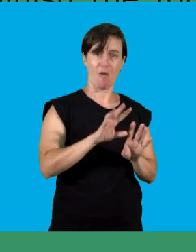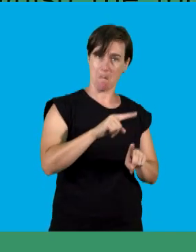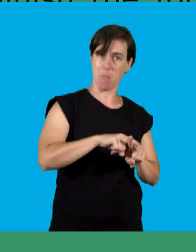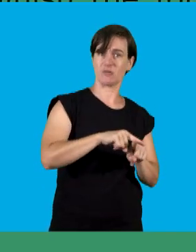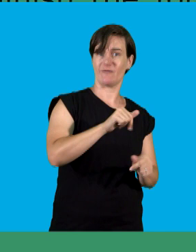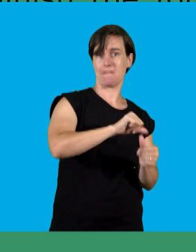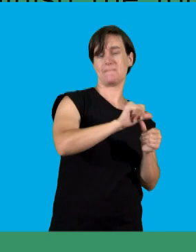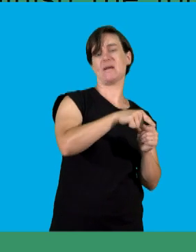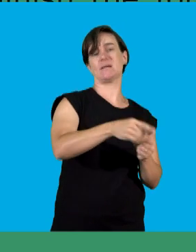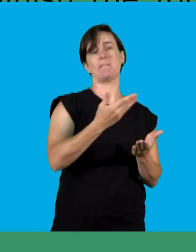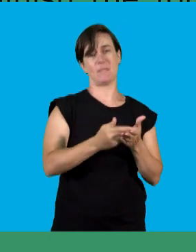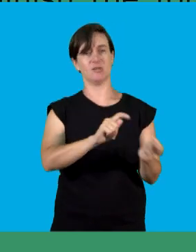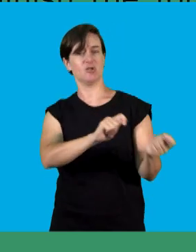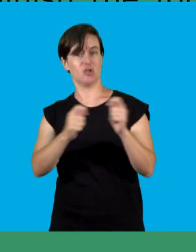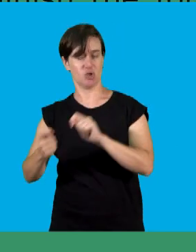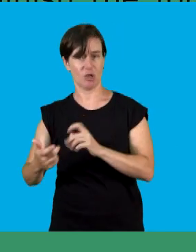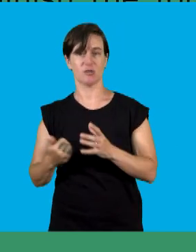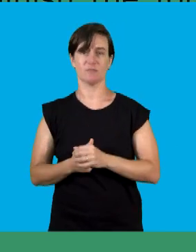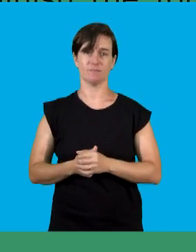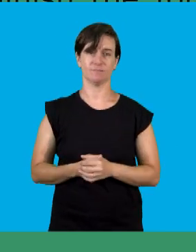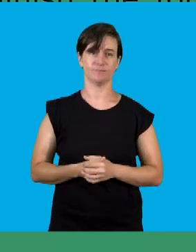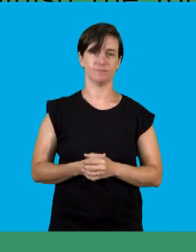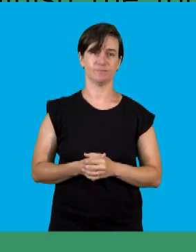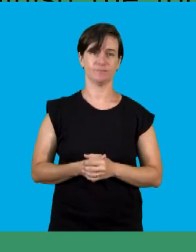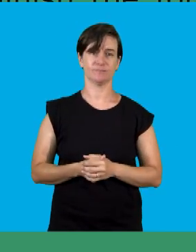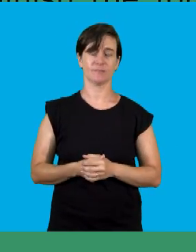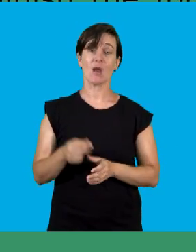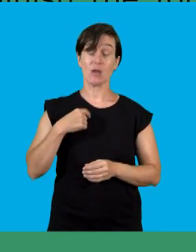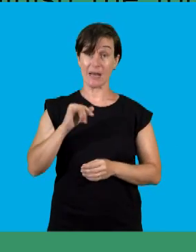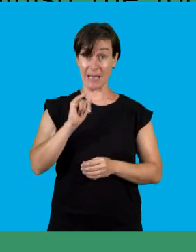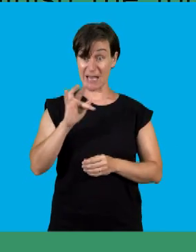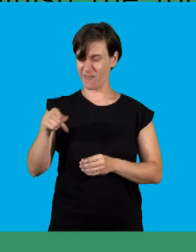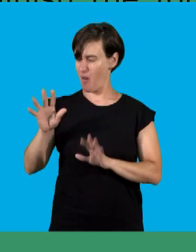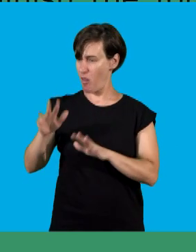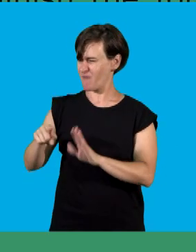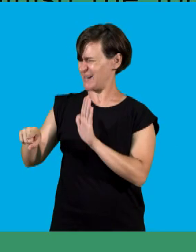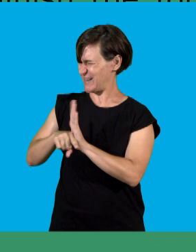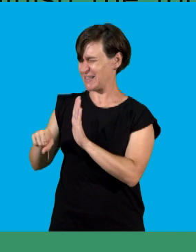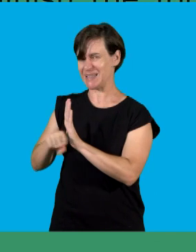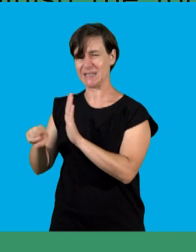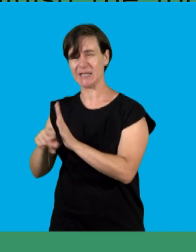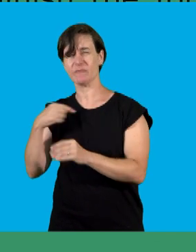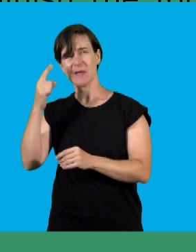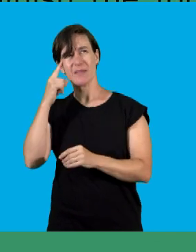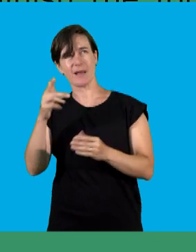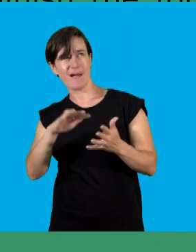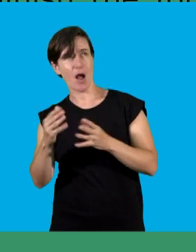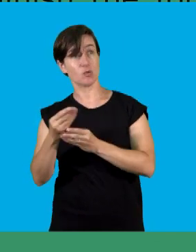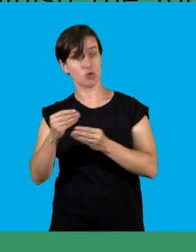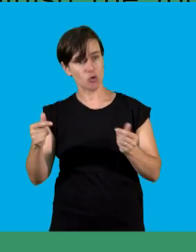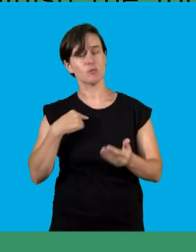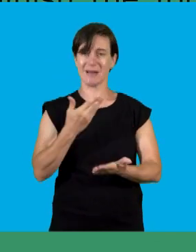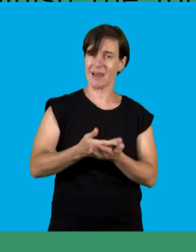increase the forces for change and diminish the forces against the change. That is the force field analysis. Based